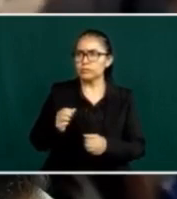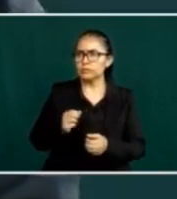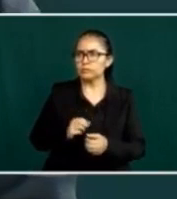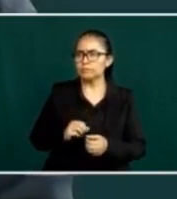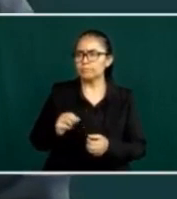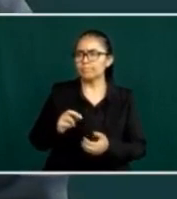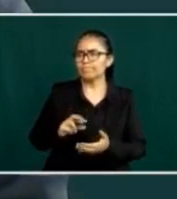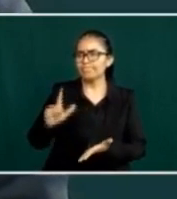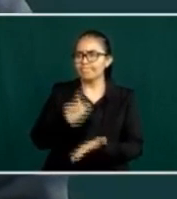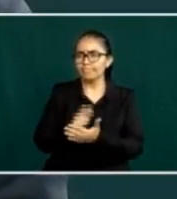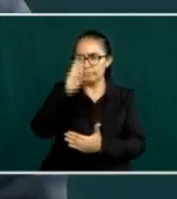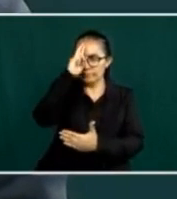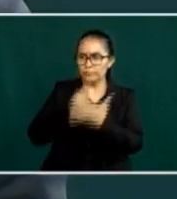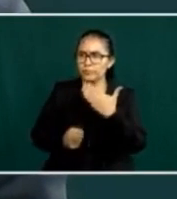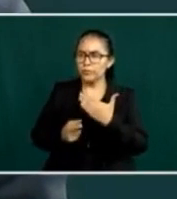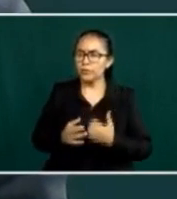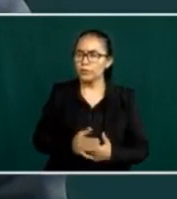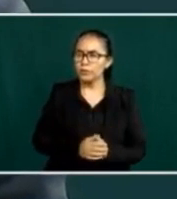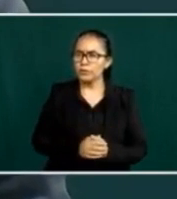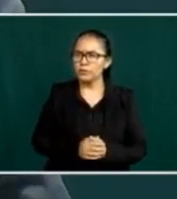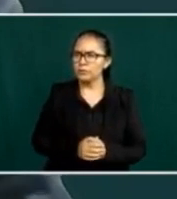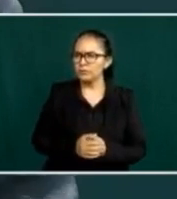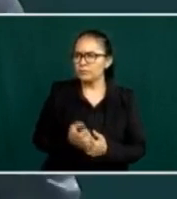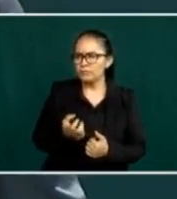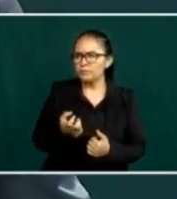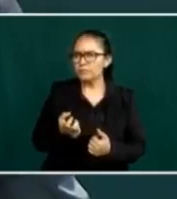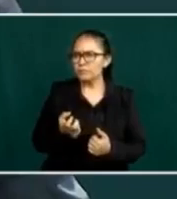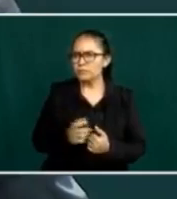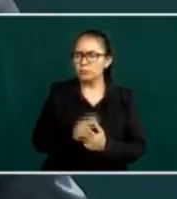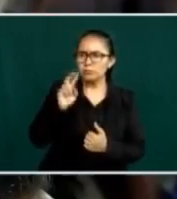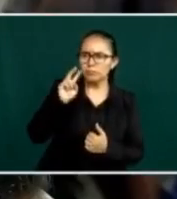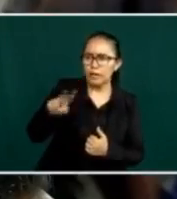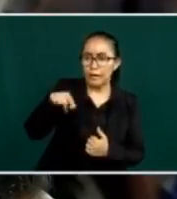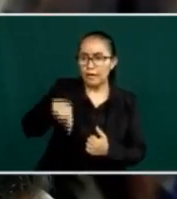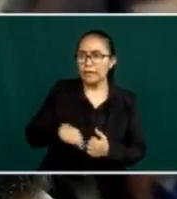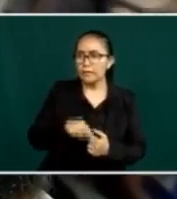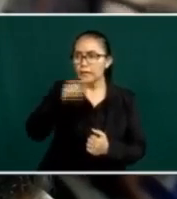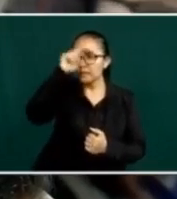kidnapped because of the